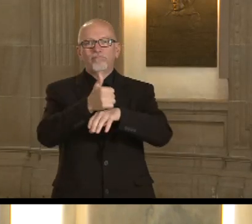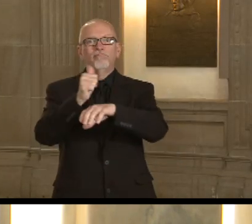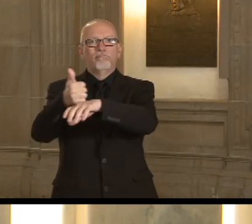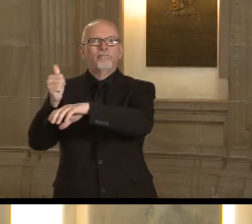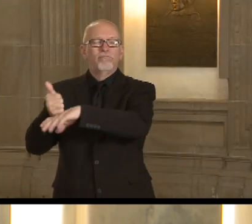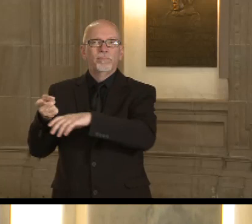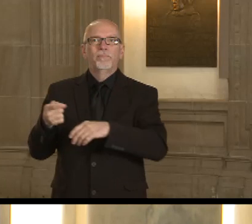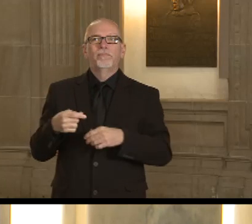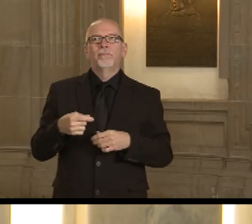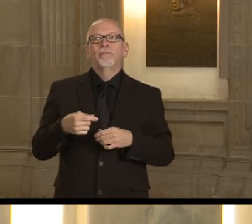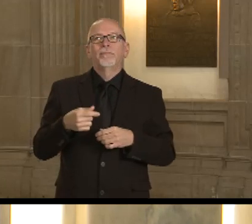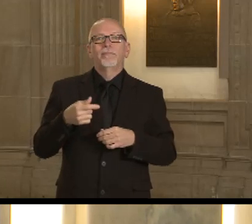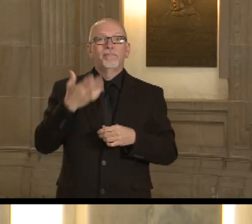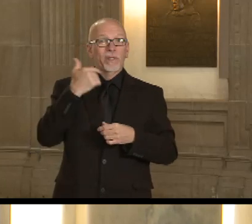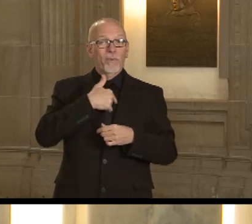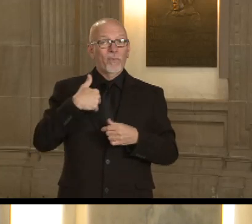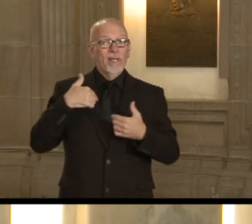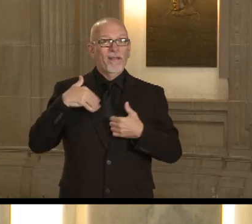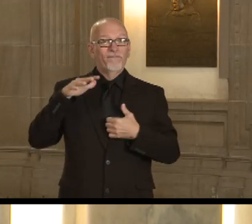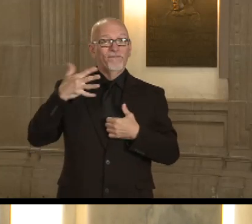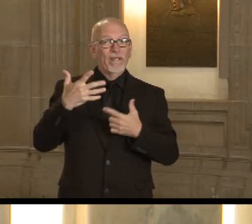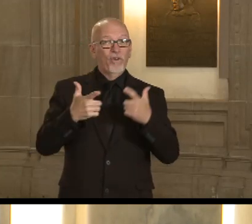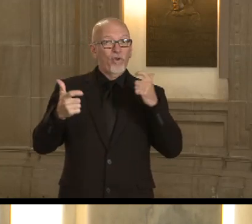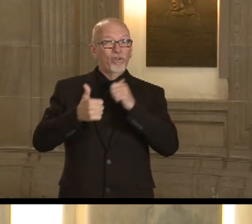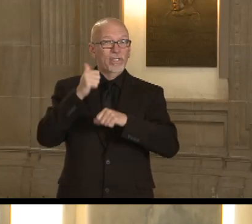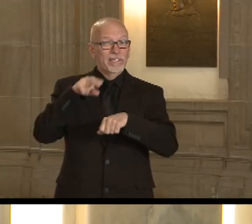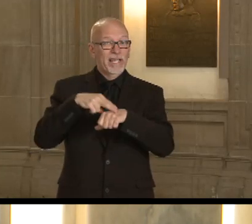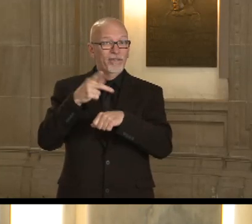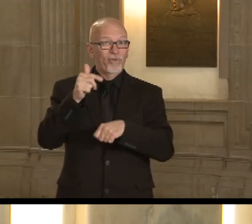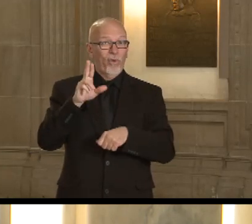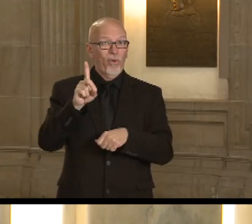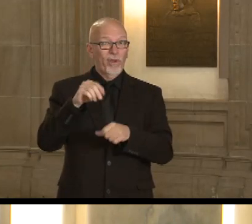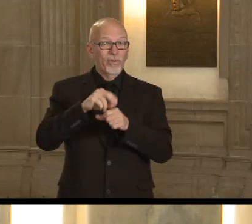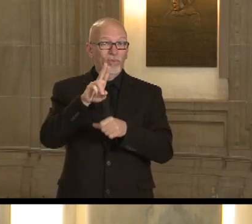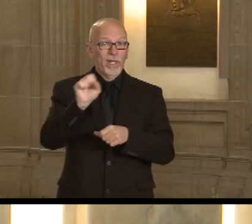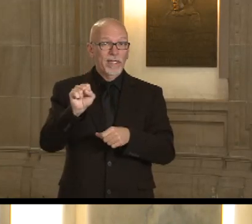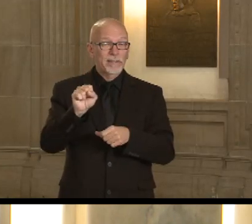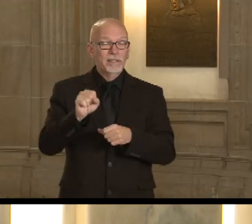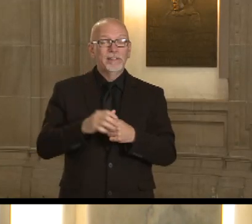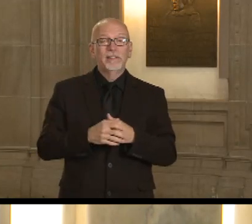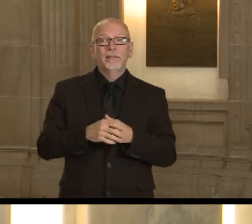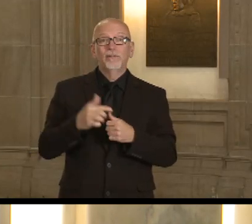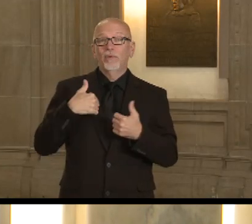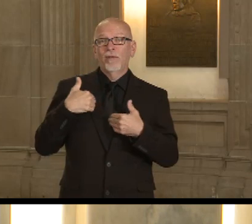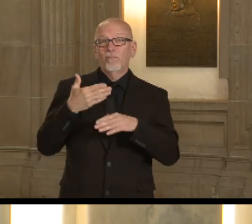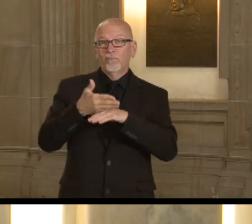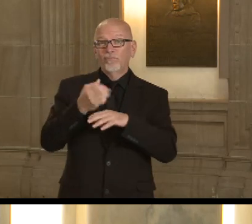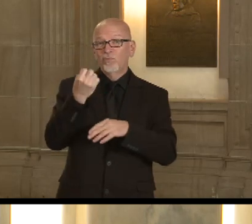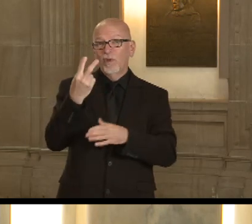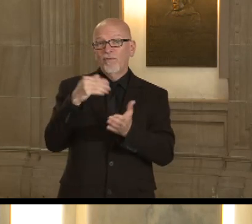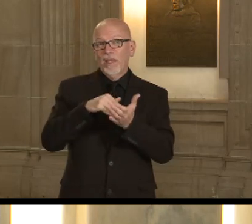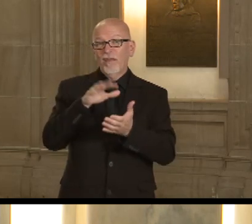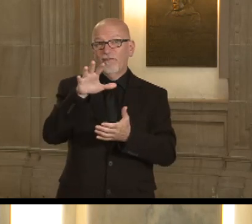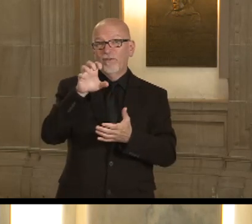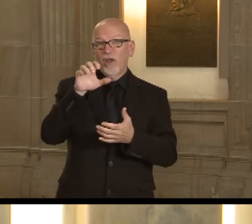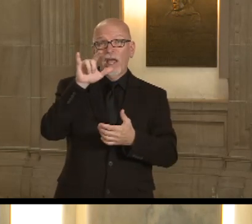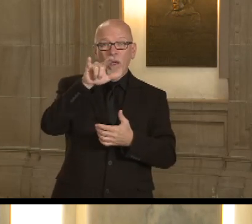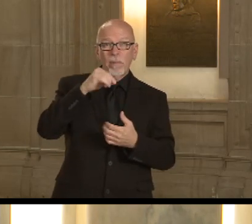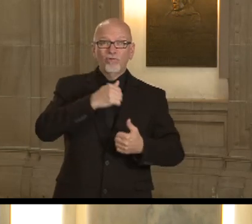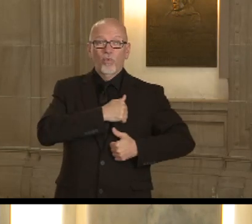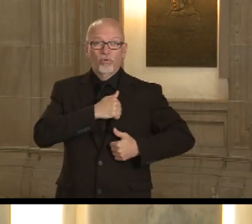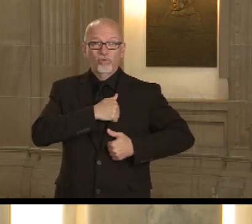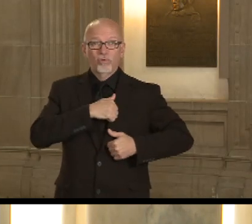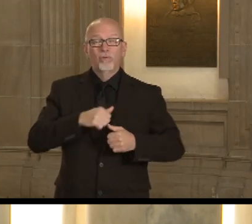light of the fact that we have the 5th largest National Guard state in the United States, we have over 12,500 airmen and